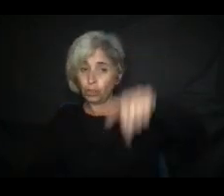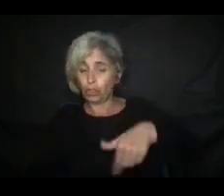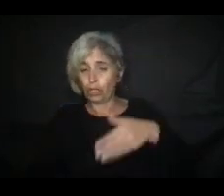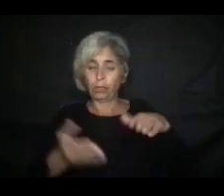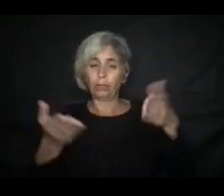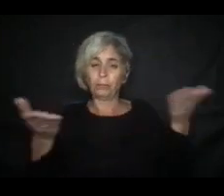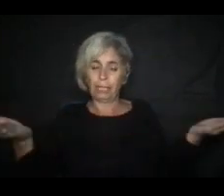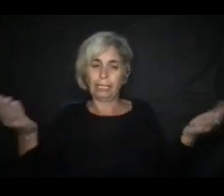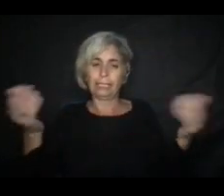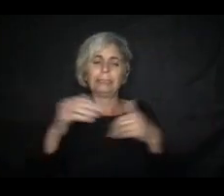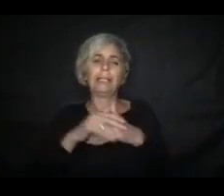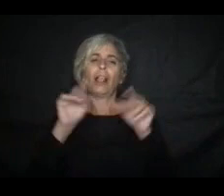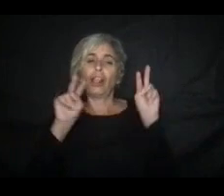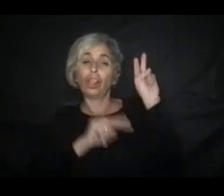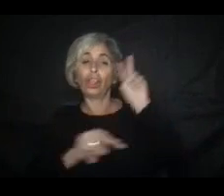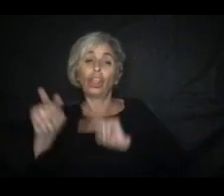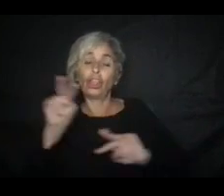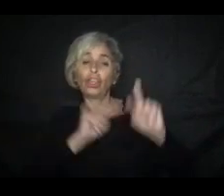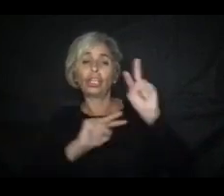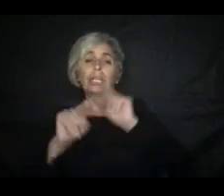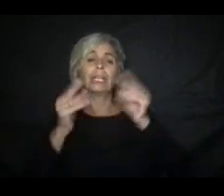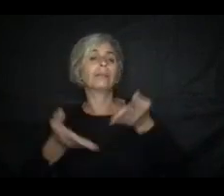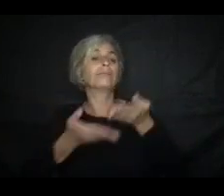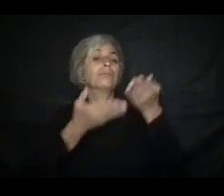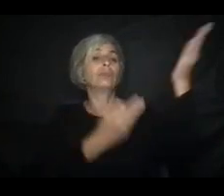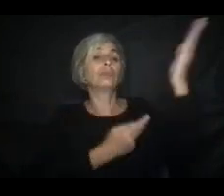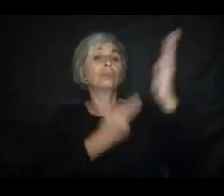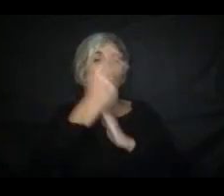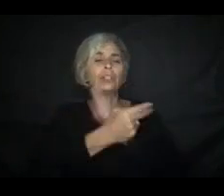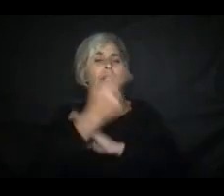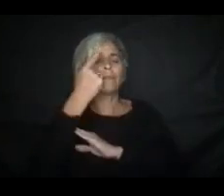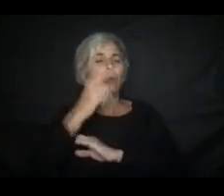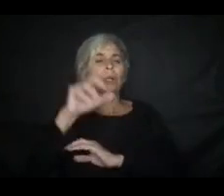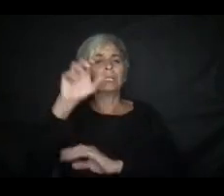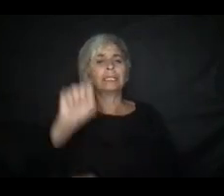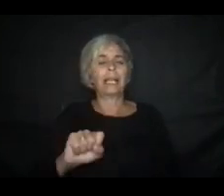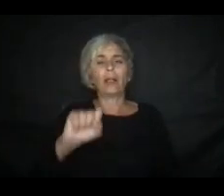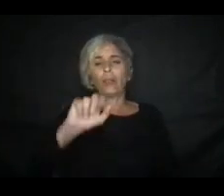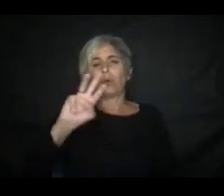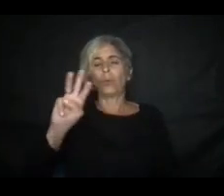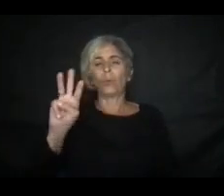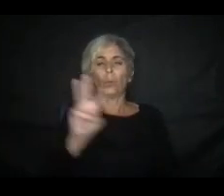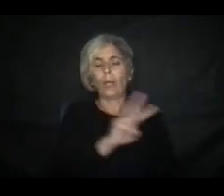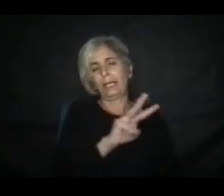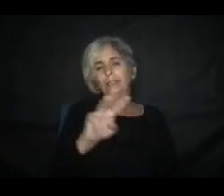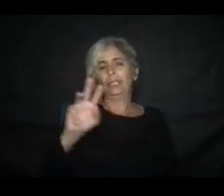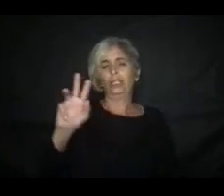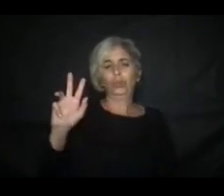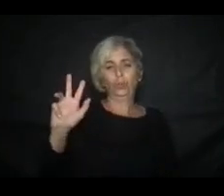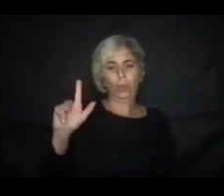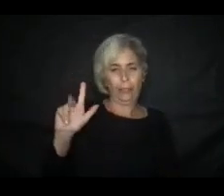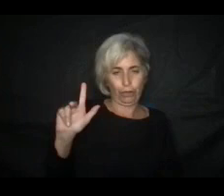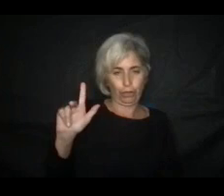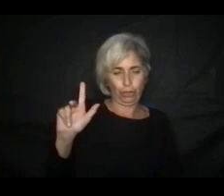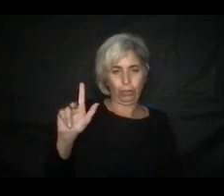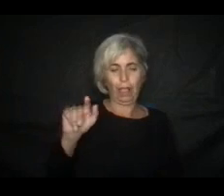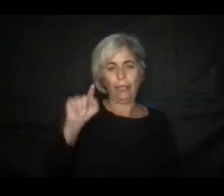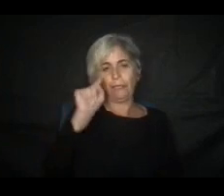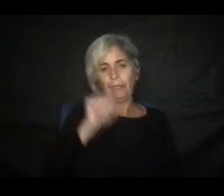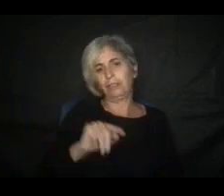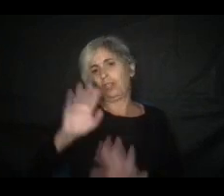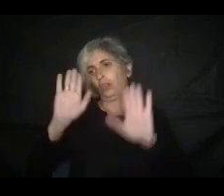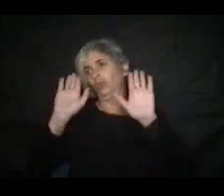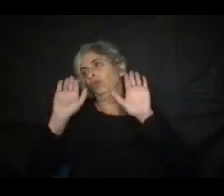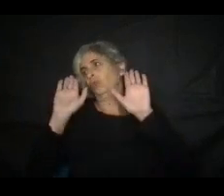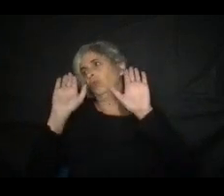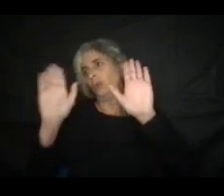Here you're looking at a proposed project for Southwest 23rd. This is one of the great occasions